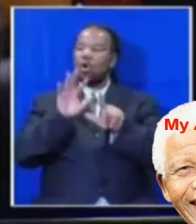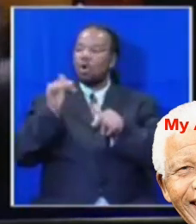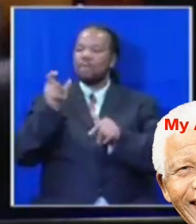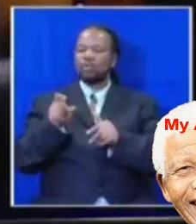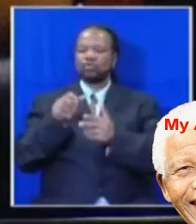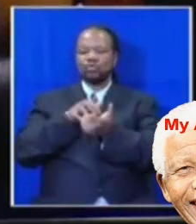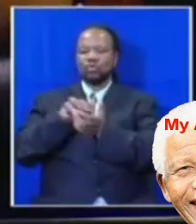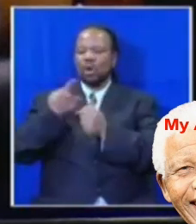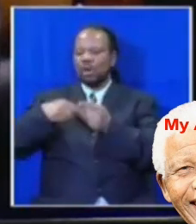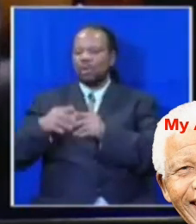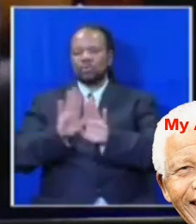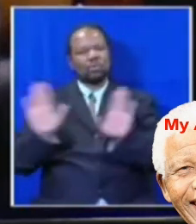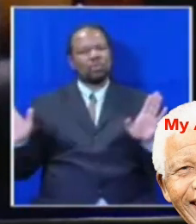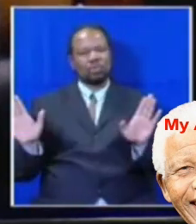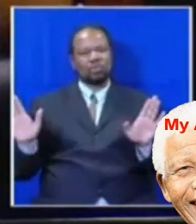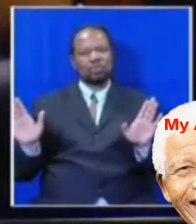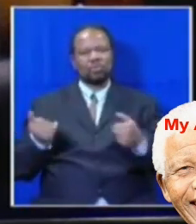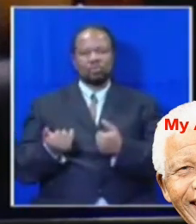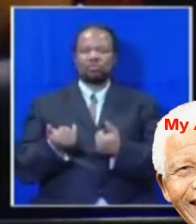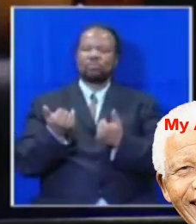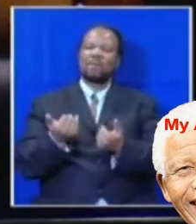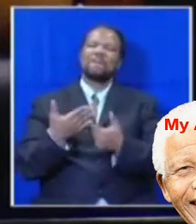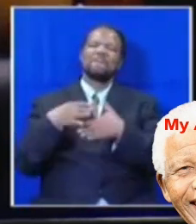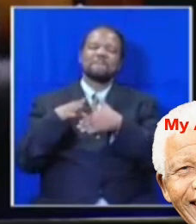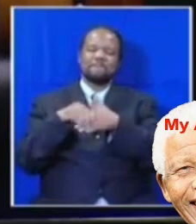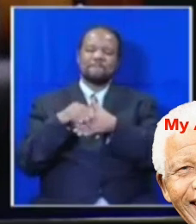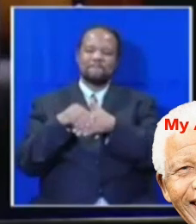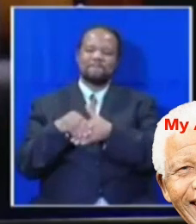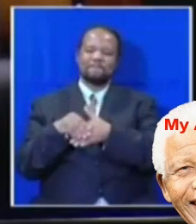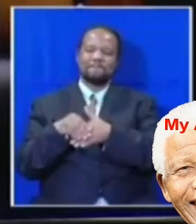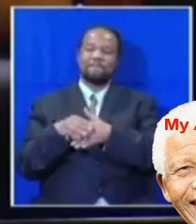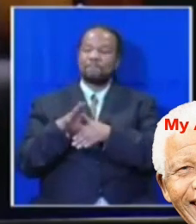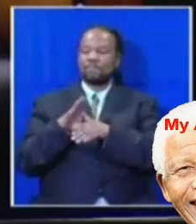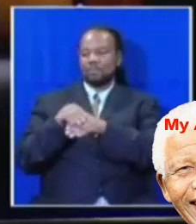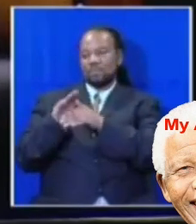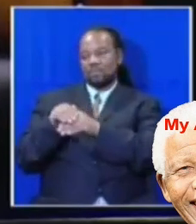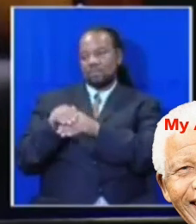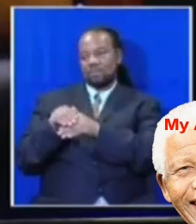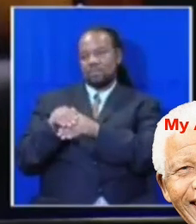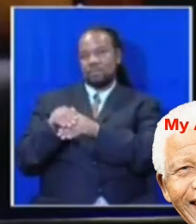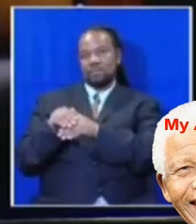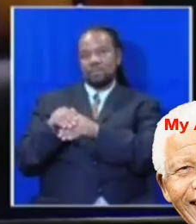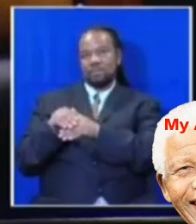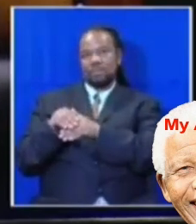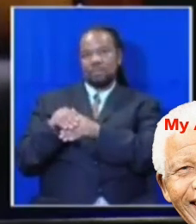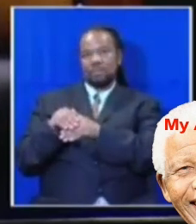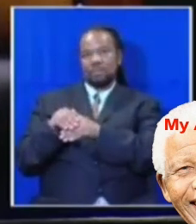members. Honorable members. Honorable members.